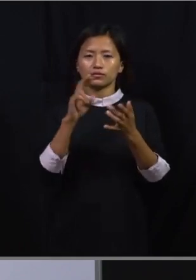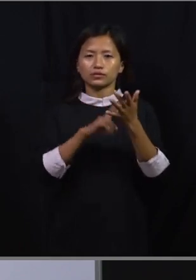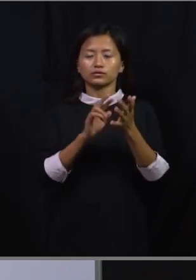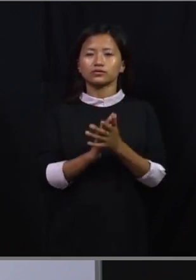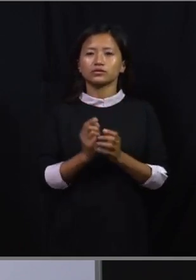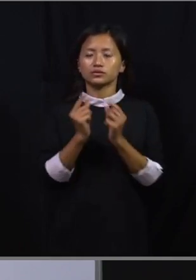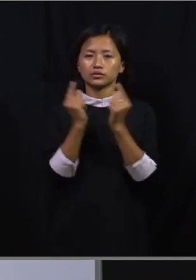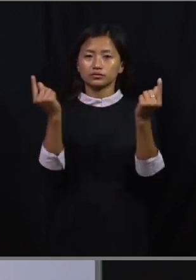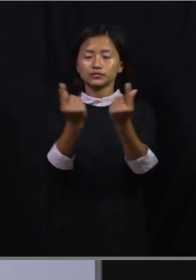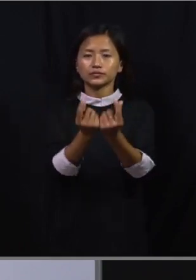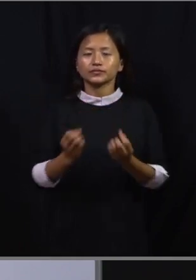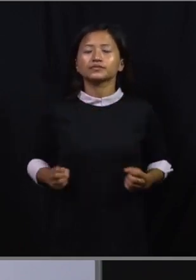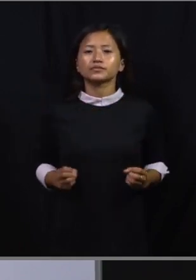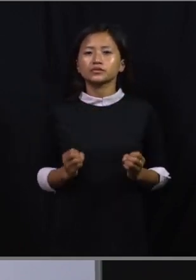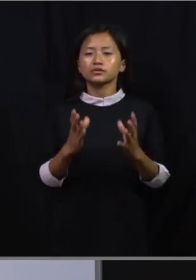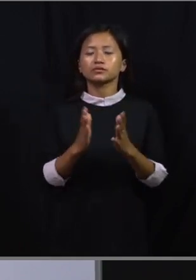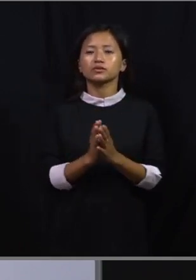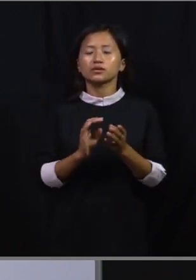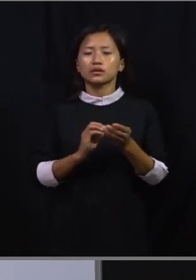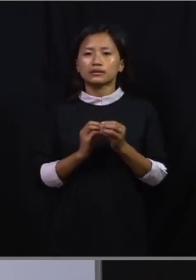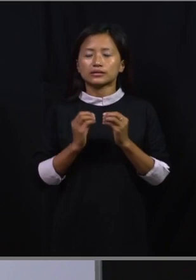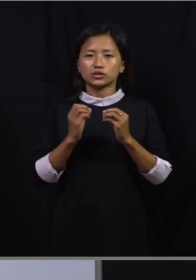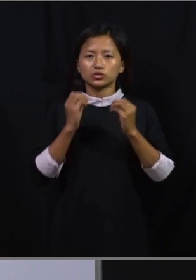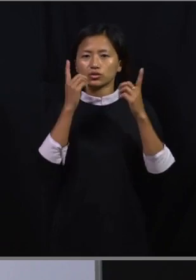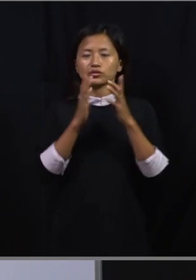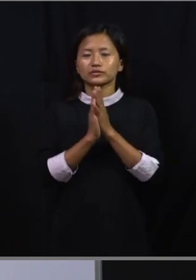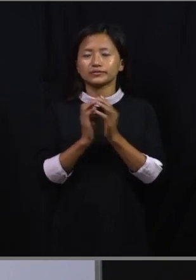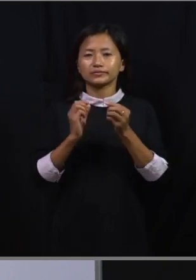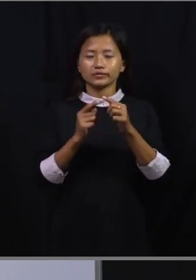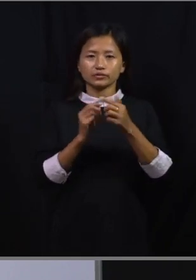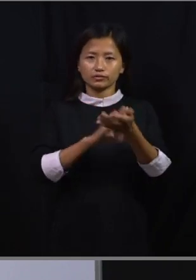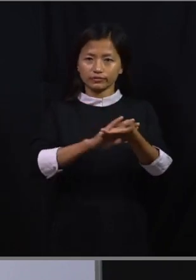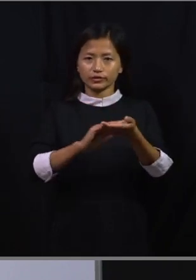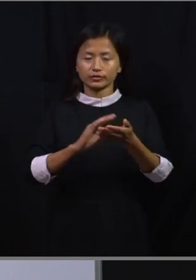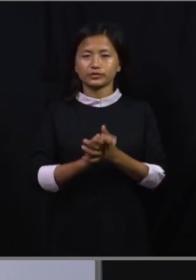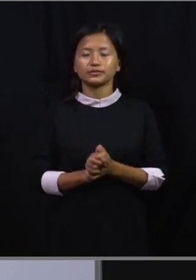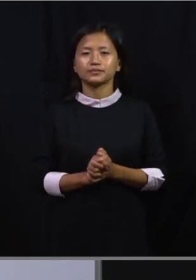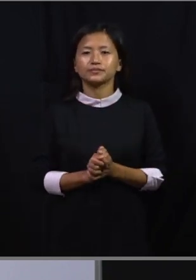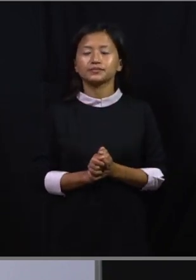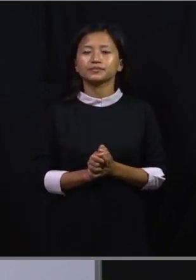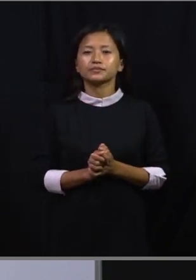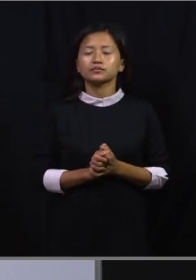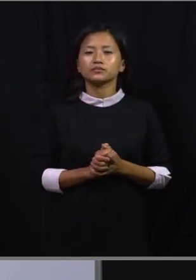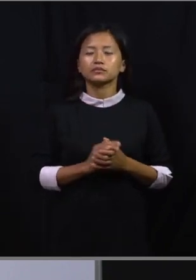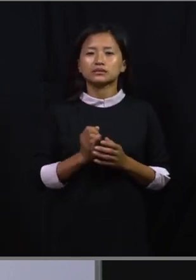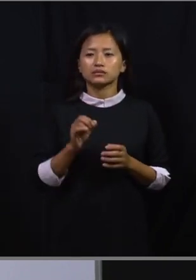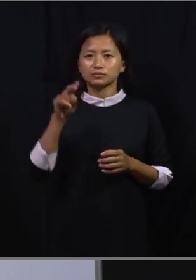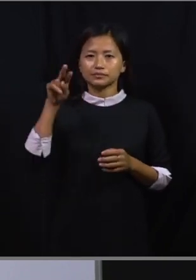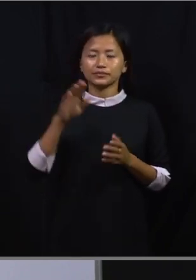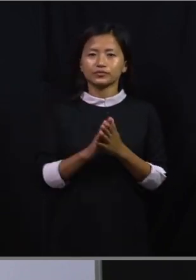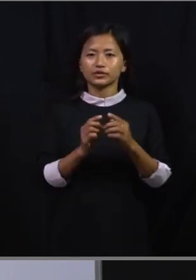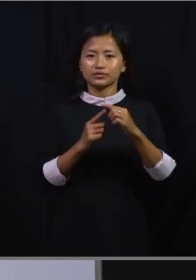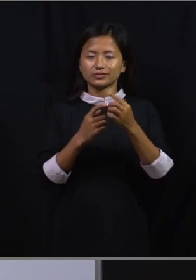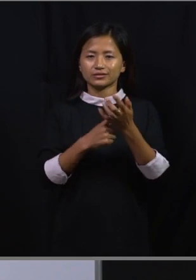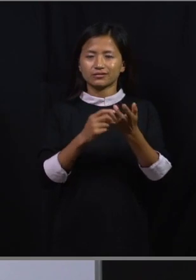Okay, and we have started with the shock therapy, and in this session we'll continue with this. Okay, shock therapy, it means treating